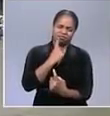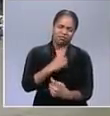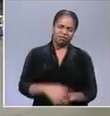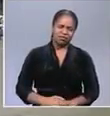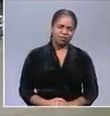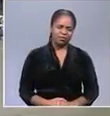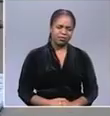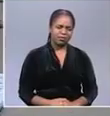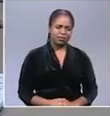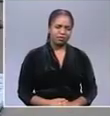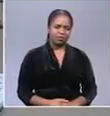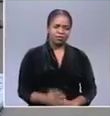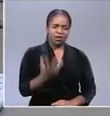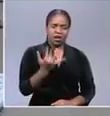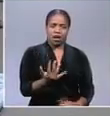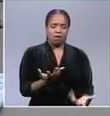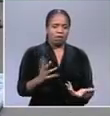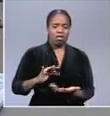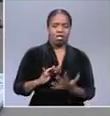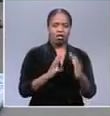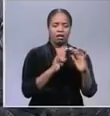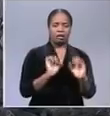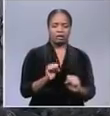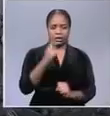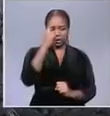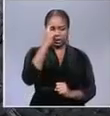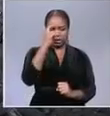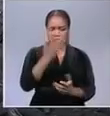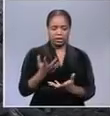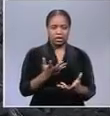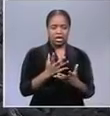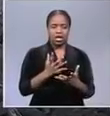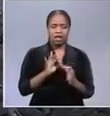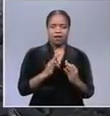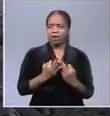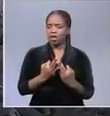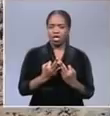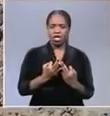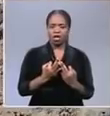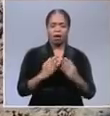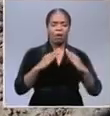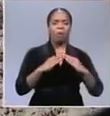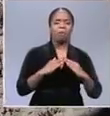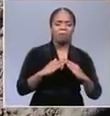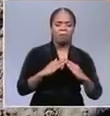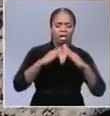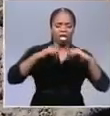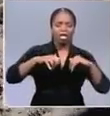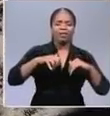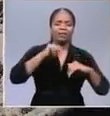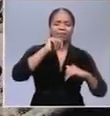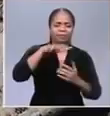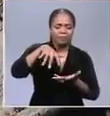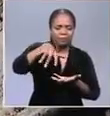4 days later, the destruction sinks in. Families collect whatever they can from the homes of their loved ones